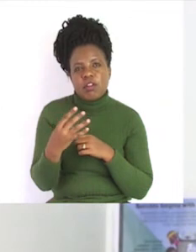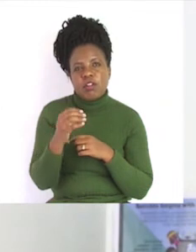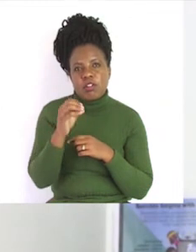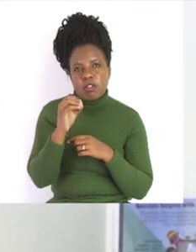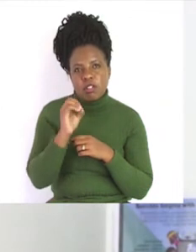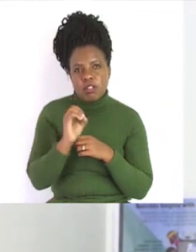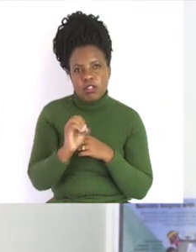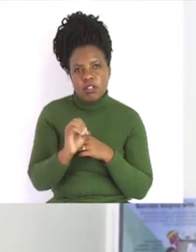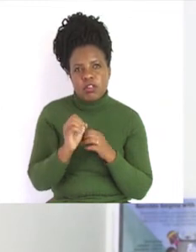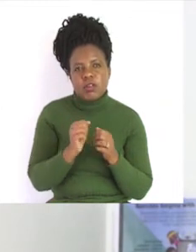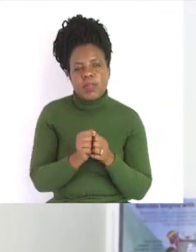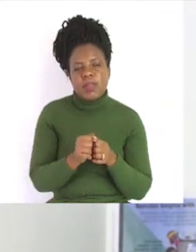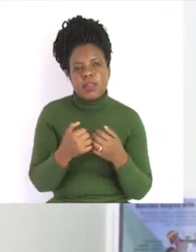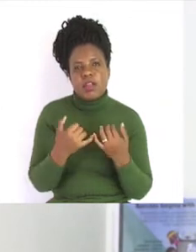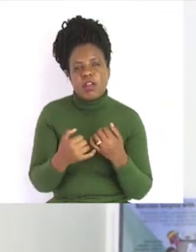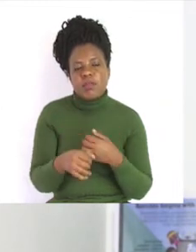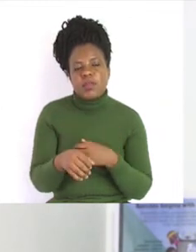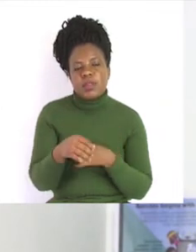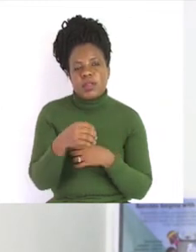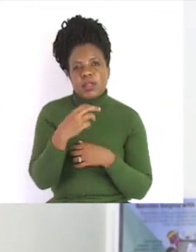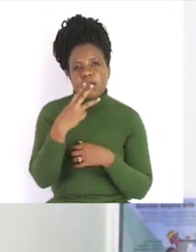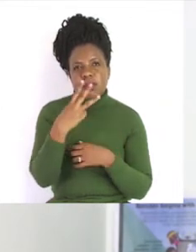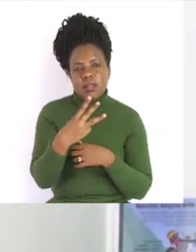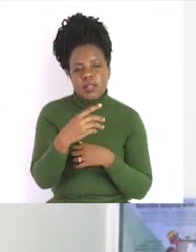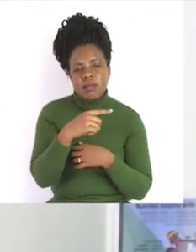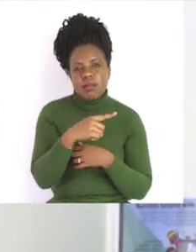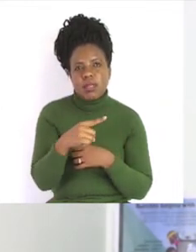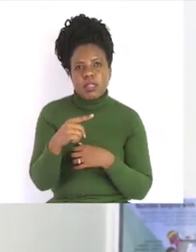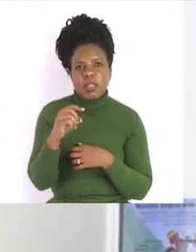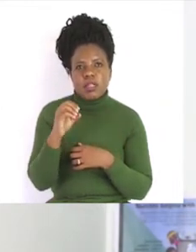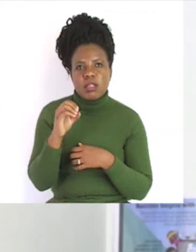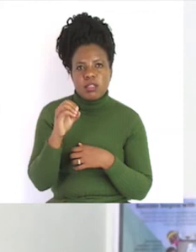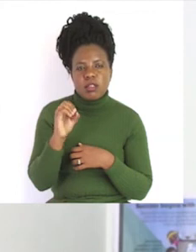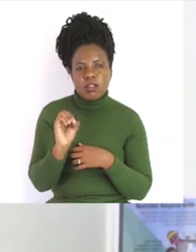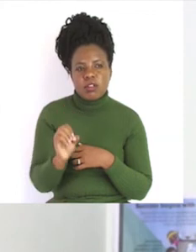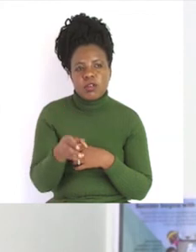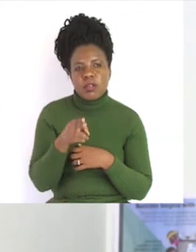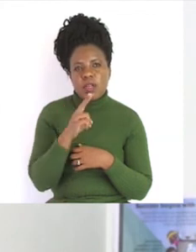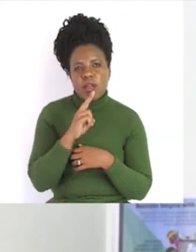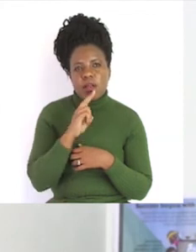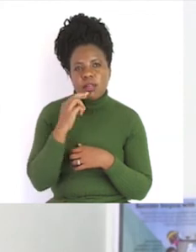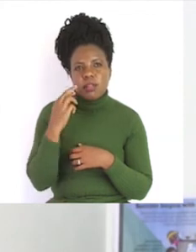And then I subtract 3 minus 0 will give me 3.